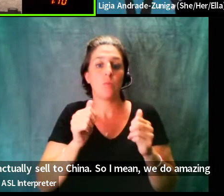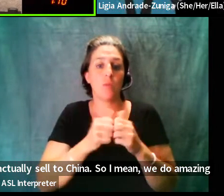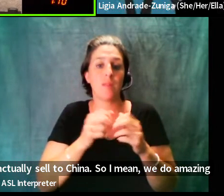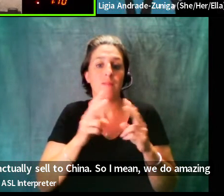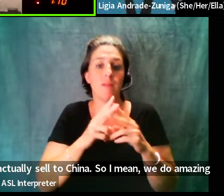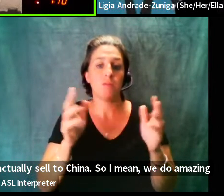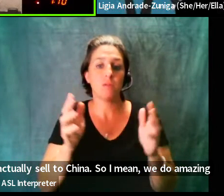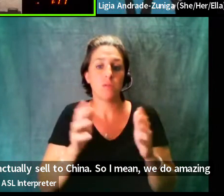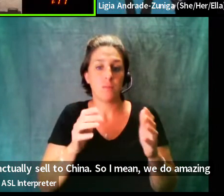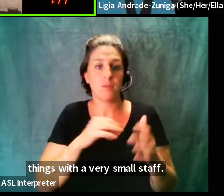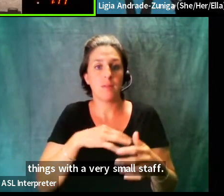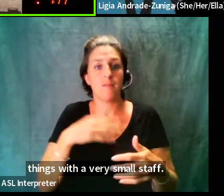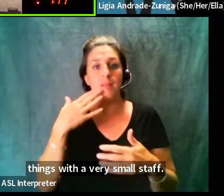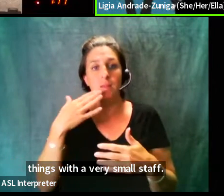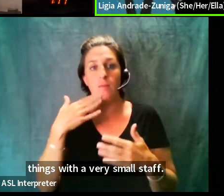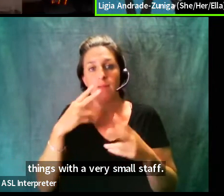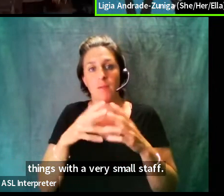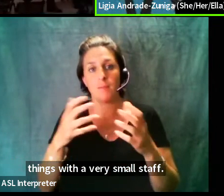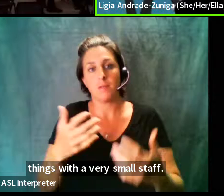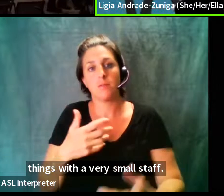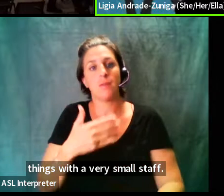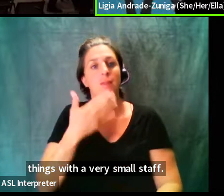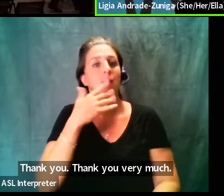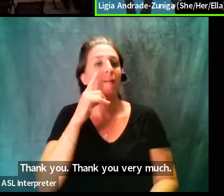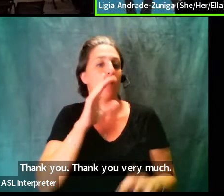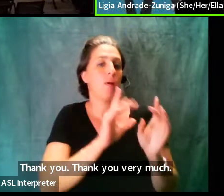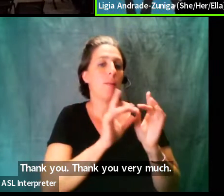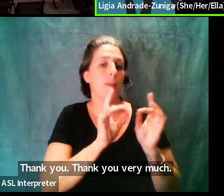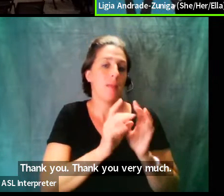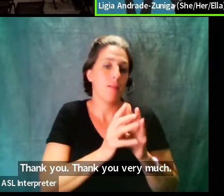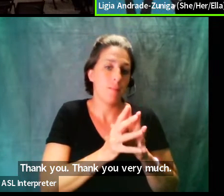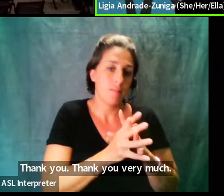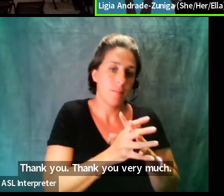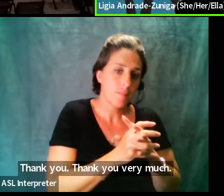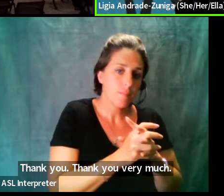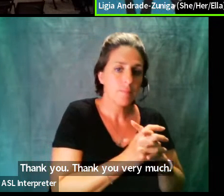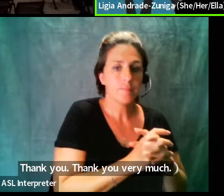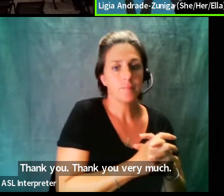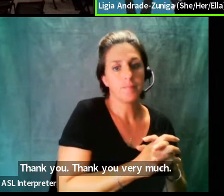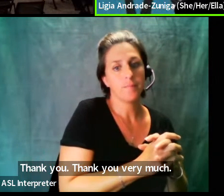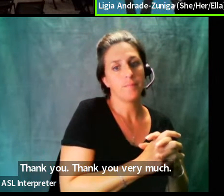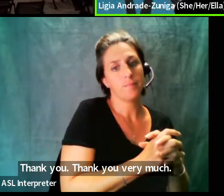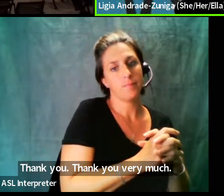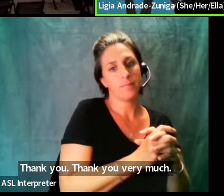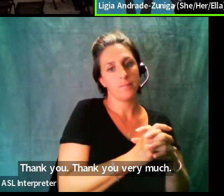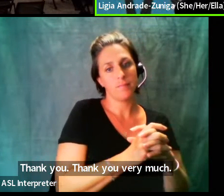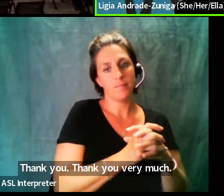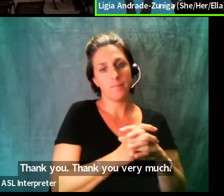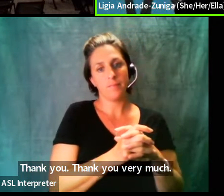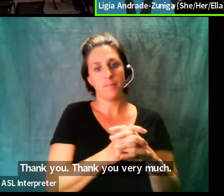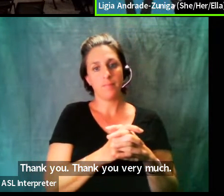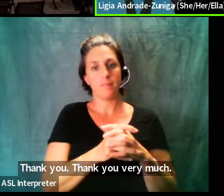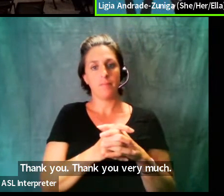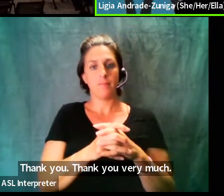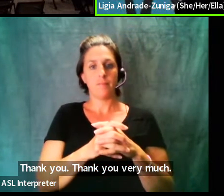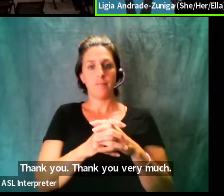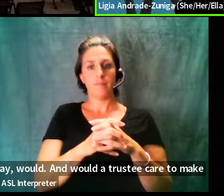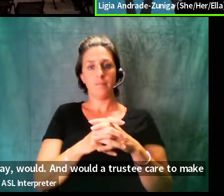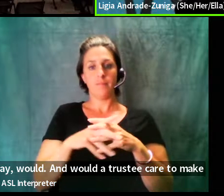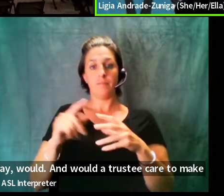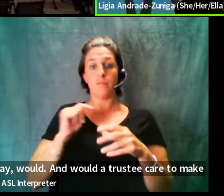Thank you. Thank you very much. Thank you for your comment. Okay, would a trustee care to make a